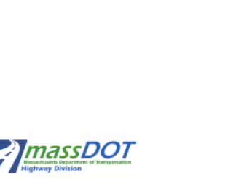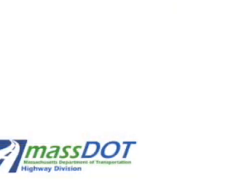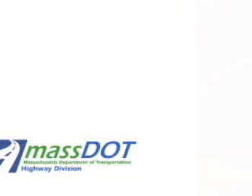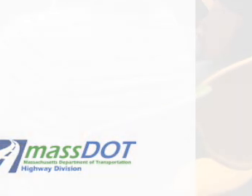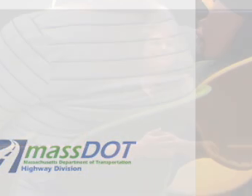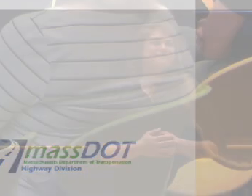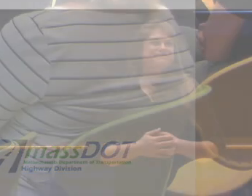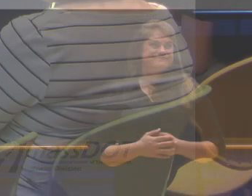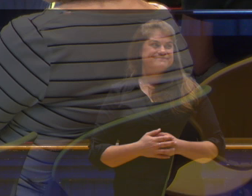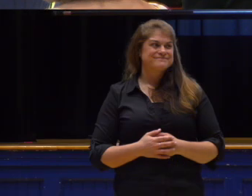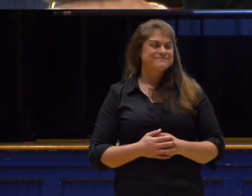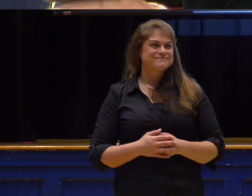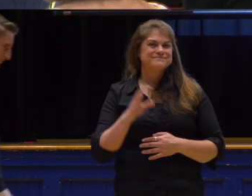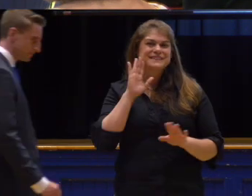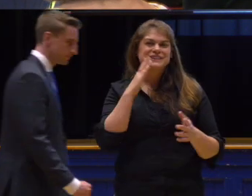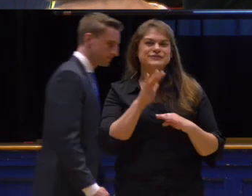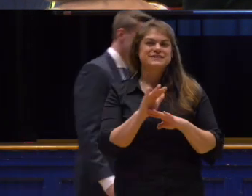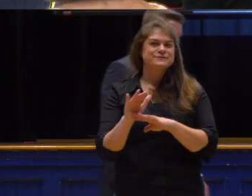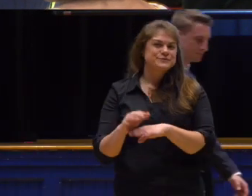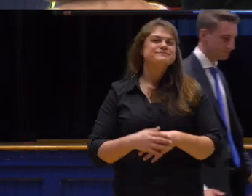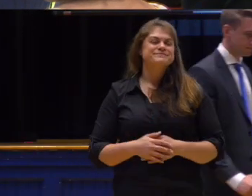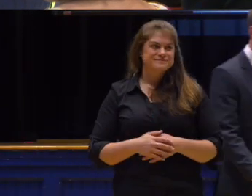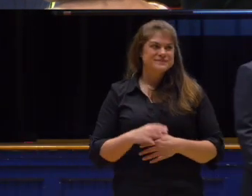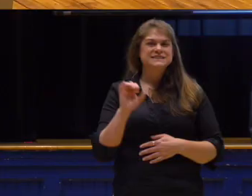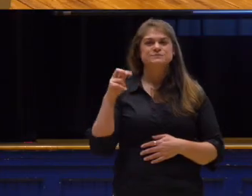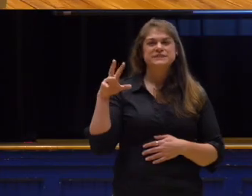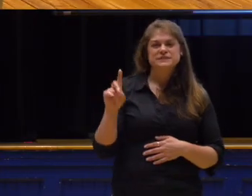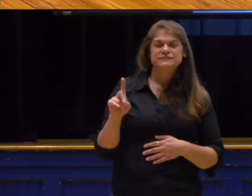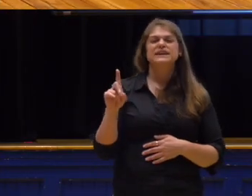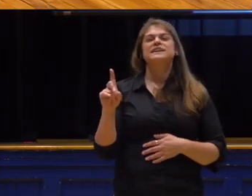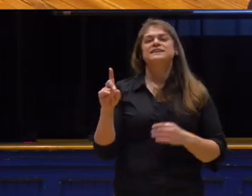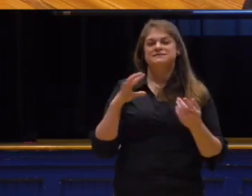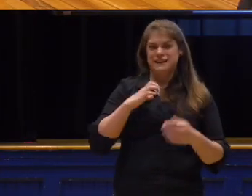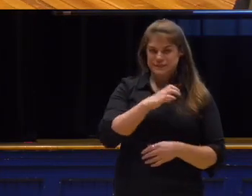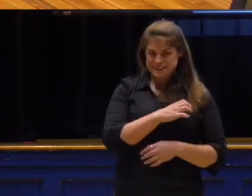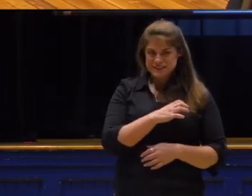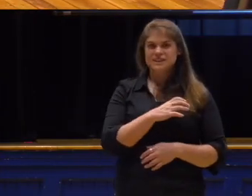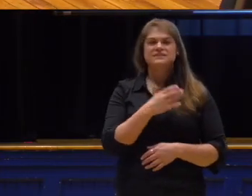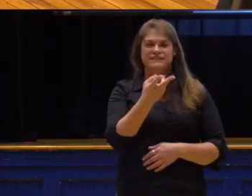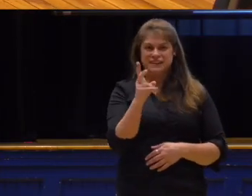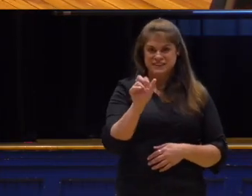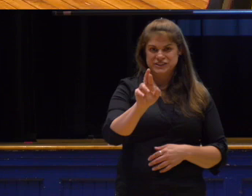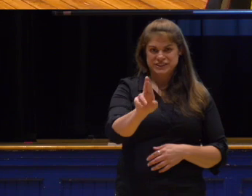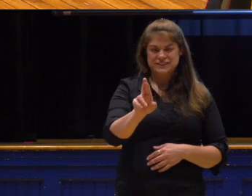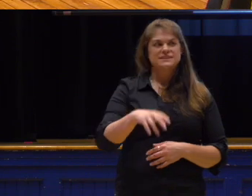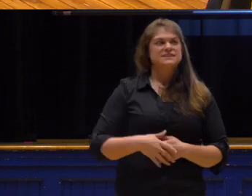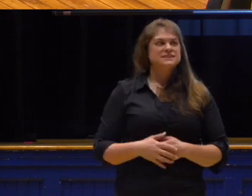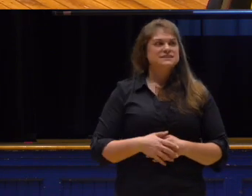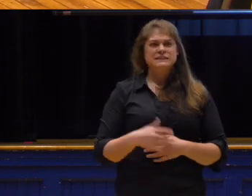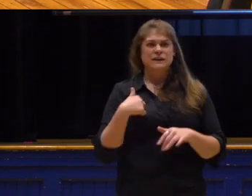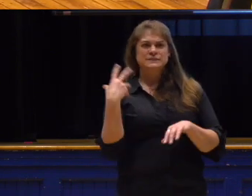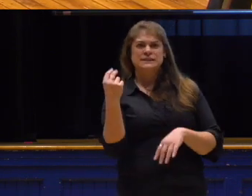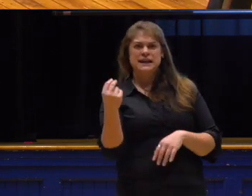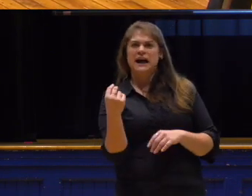Good evening, everybody. Good afternoon, everybody. My name is Springfield City Councilor Victor Davila. My apologies. I was outside, the door was locked.